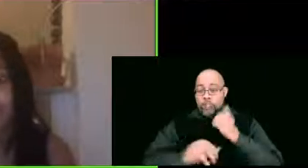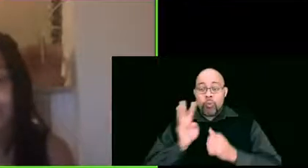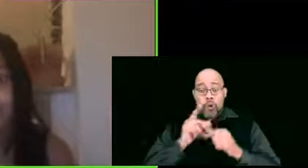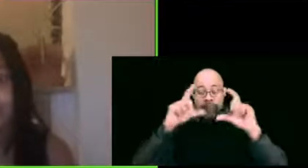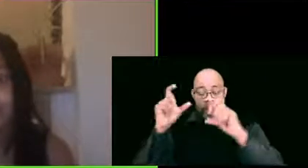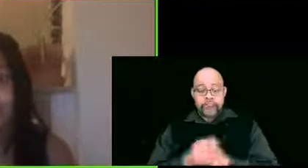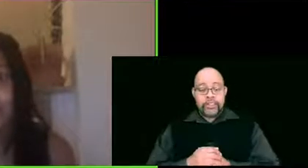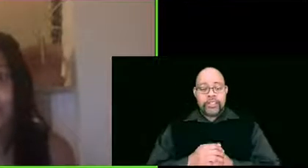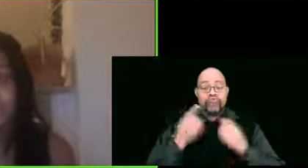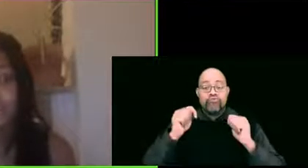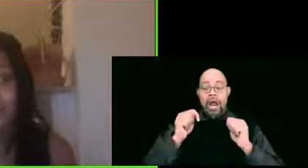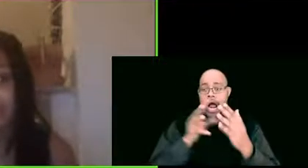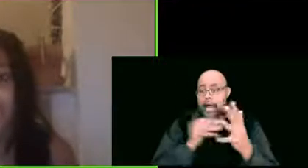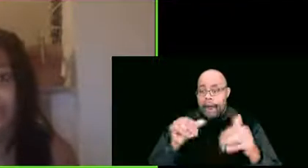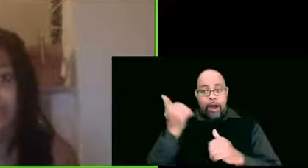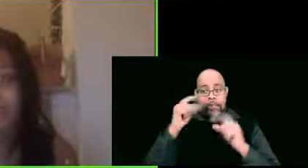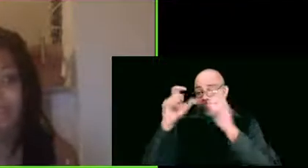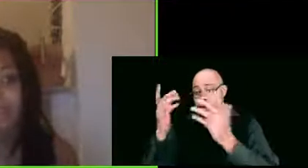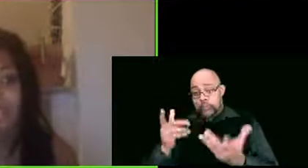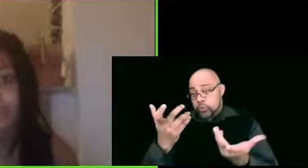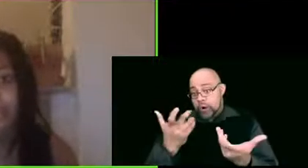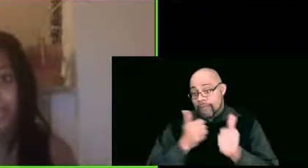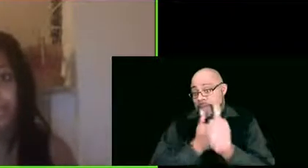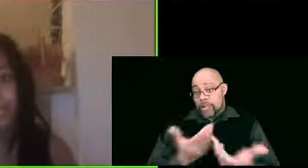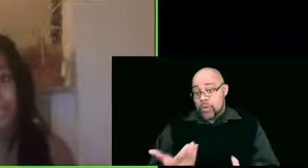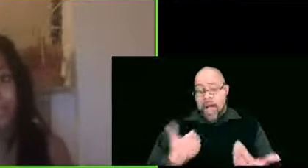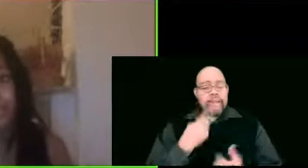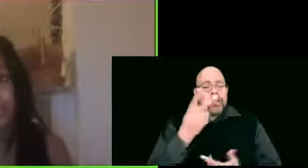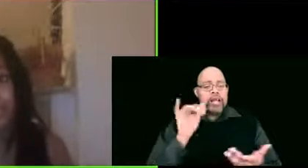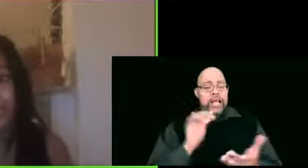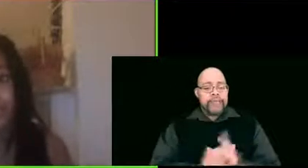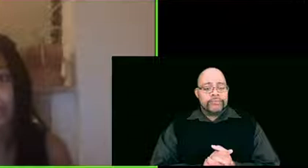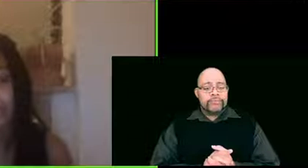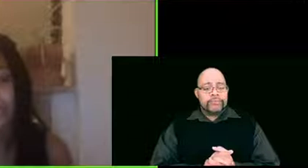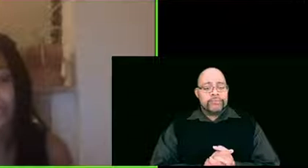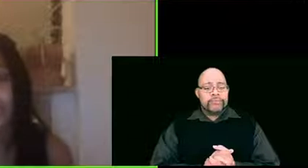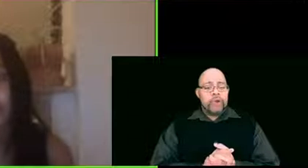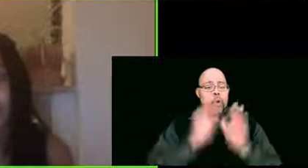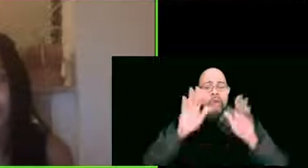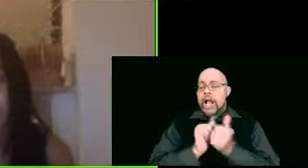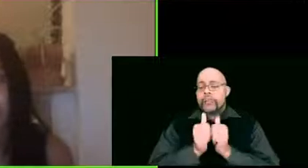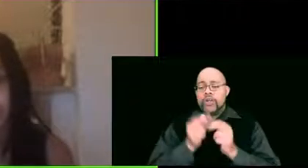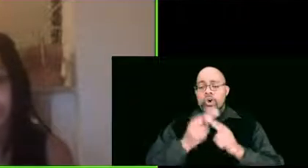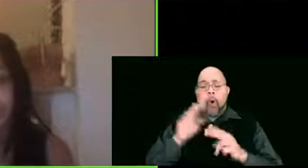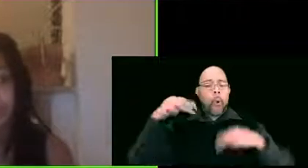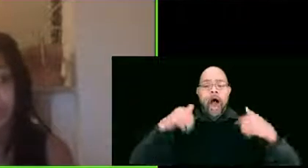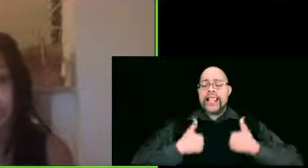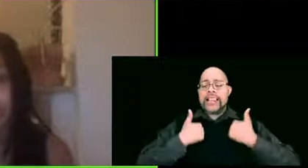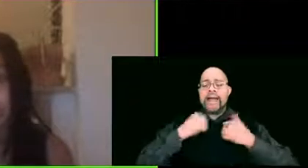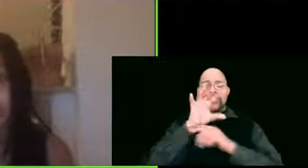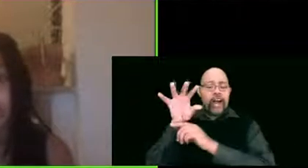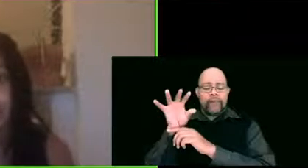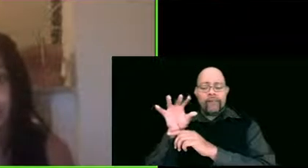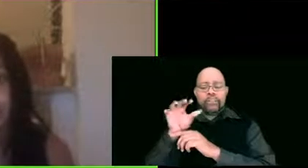underwater photography, try and imitate other photographers that you admire. Have a look at, and like there's a fantastic competition called the